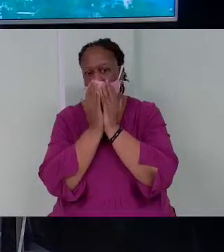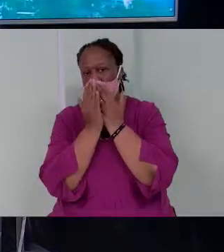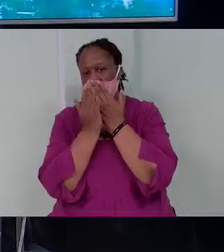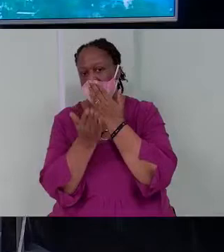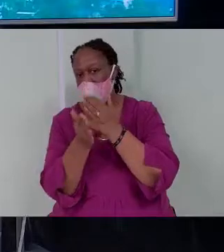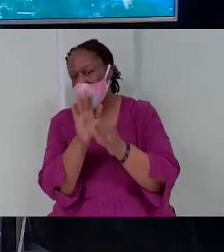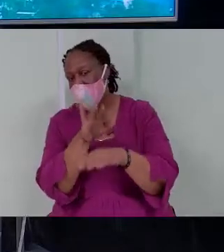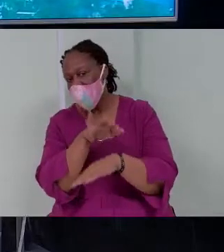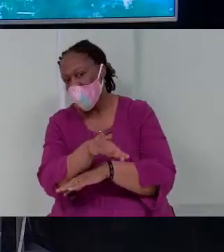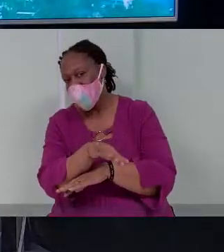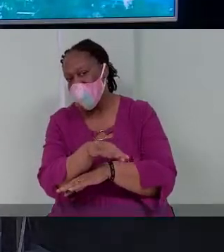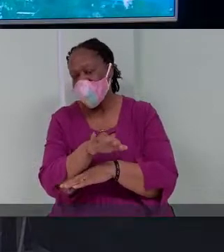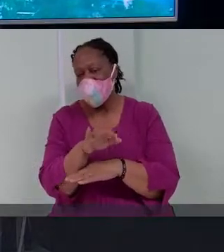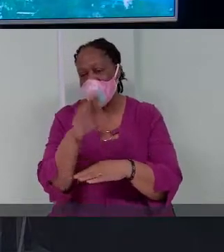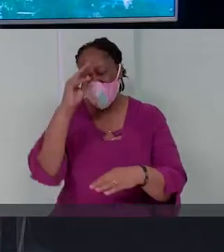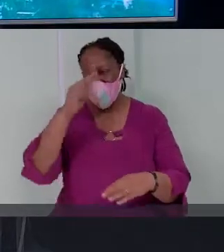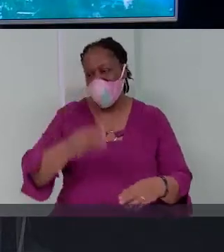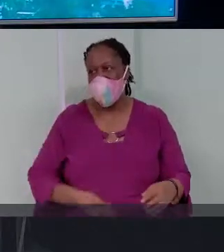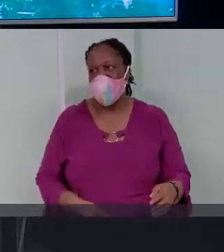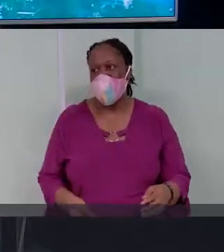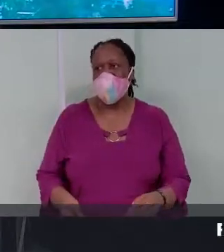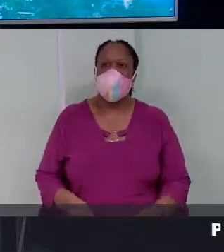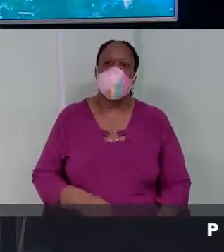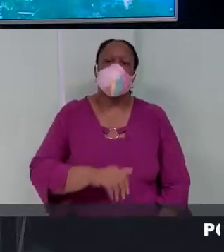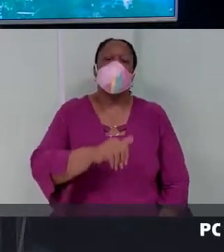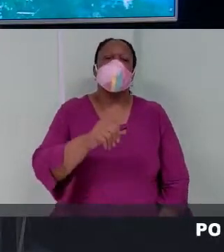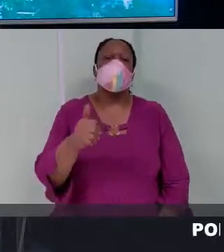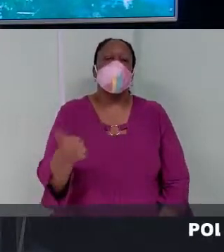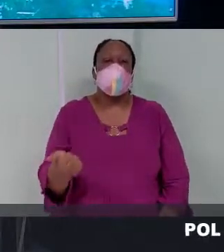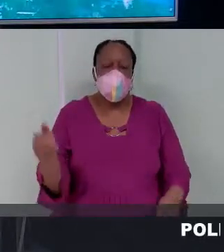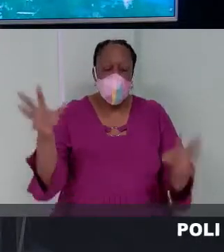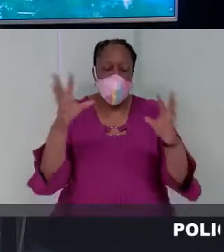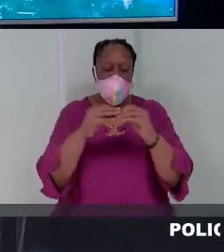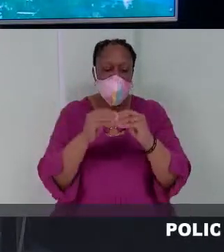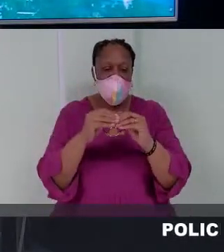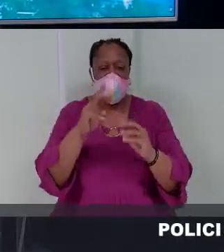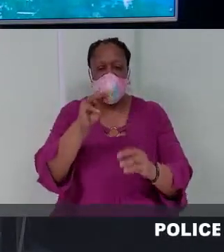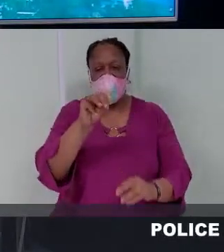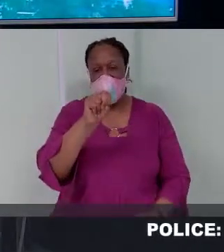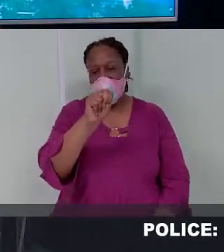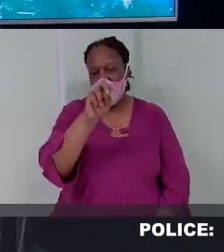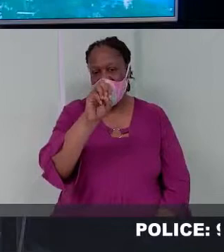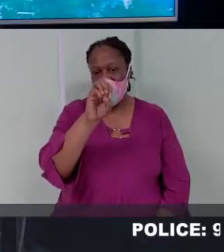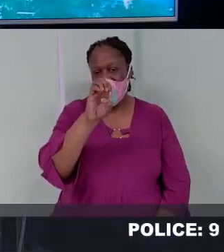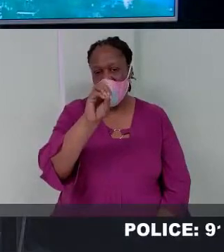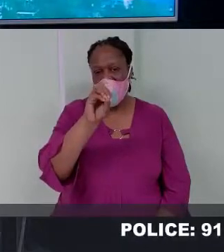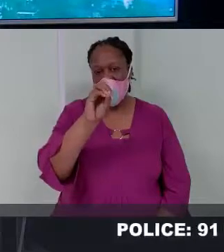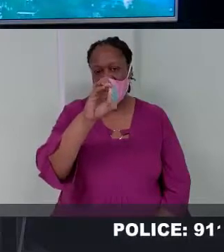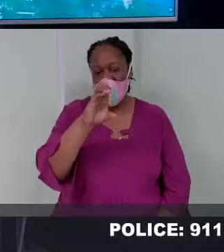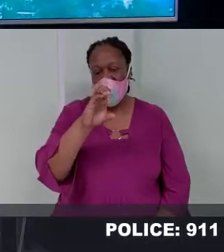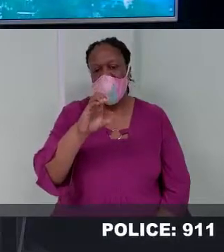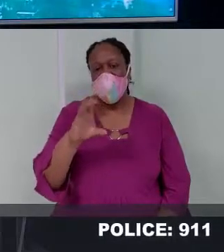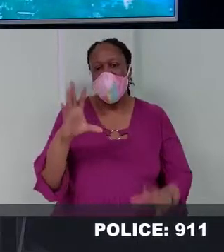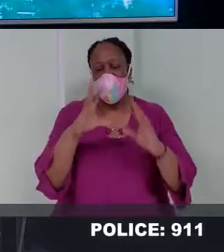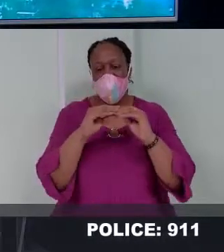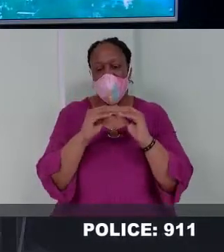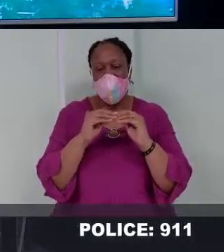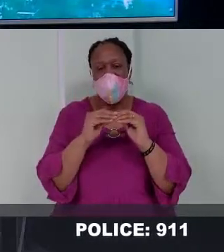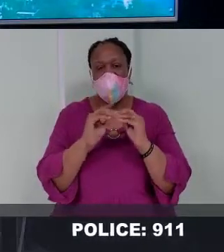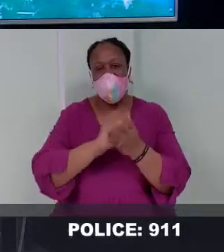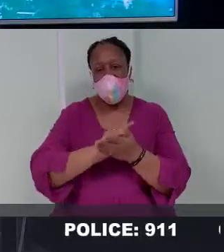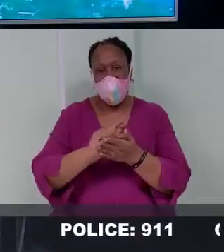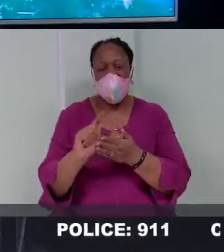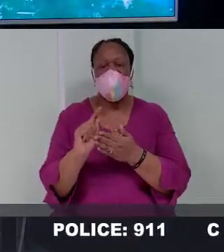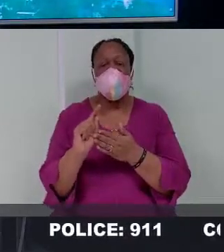Good afternoon and welcome to another National Emergency Operations Center COVID-19 weekly